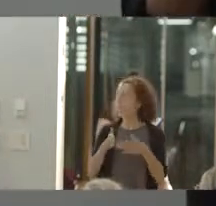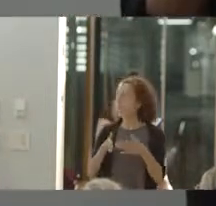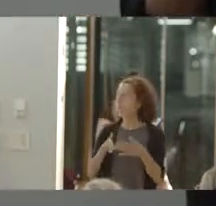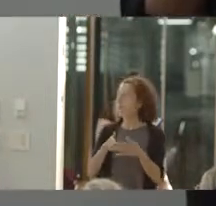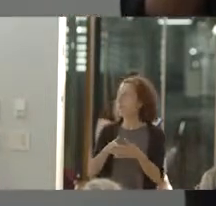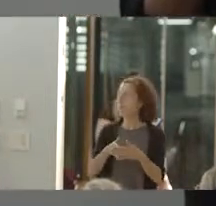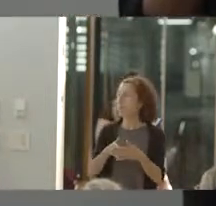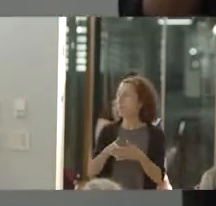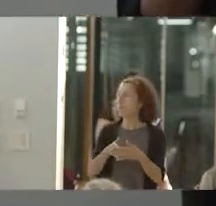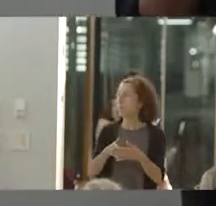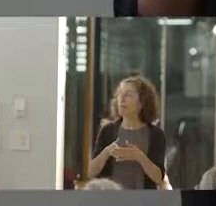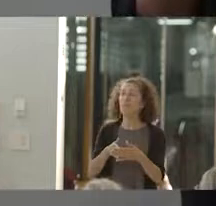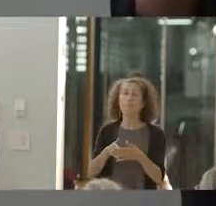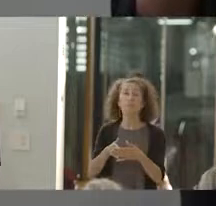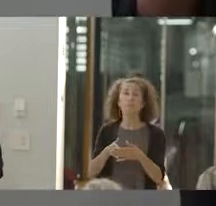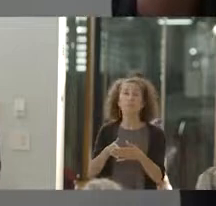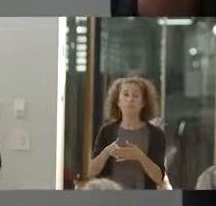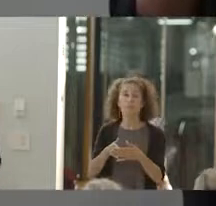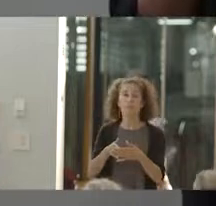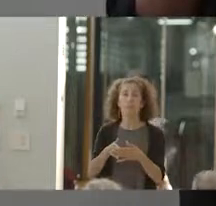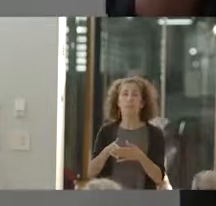are authorized and